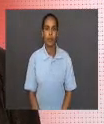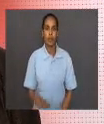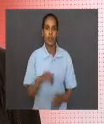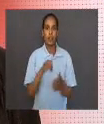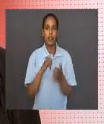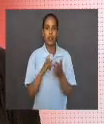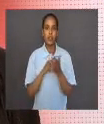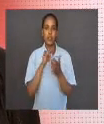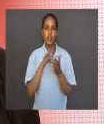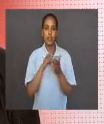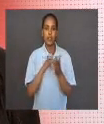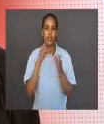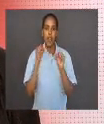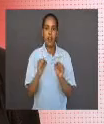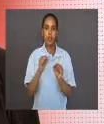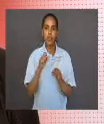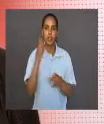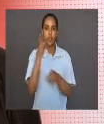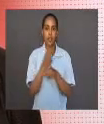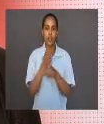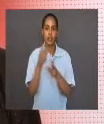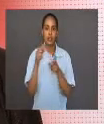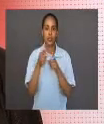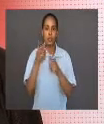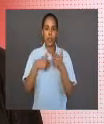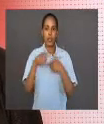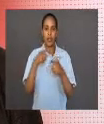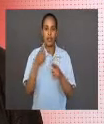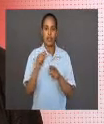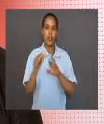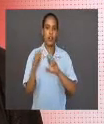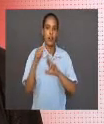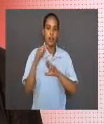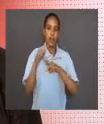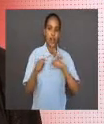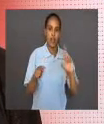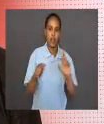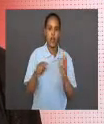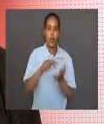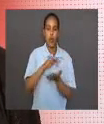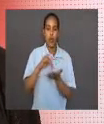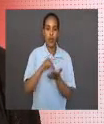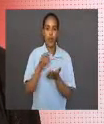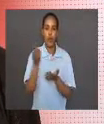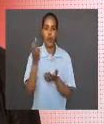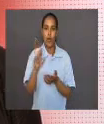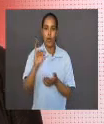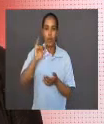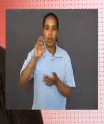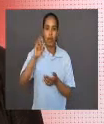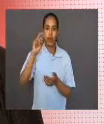It can be difficult to bring the reacting molecules or